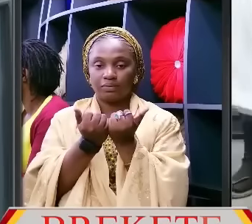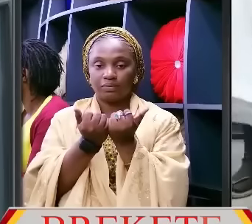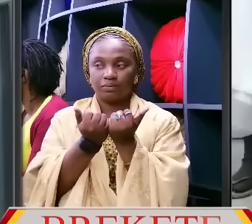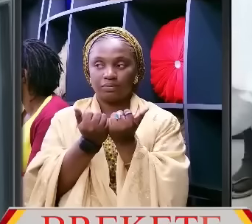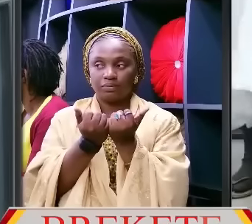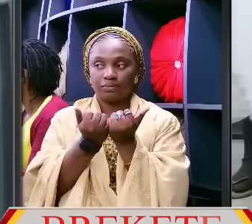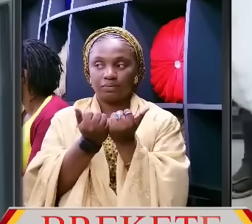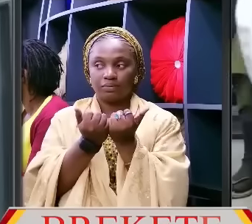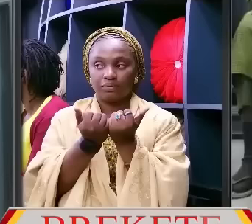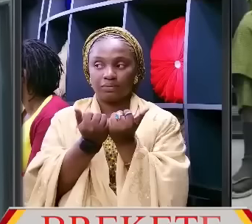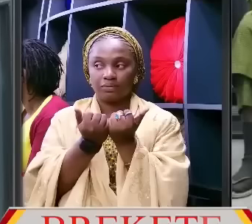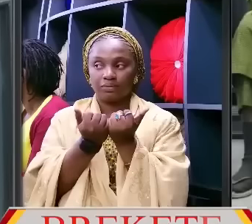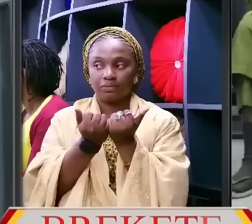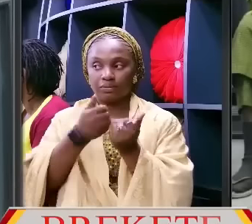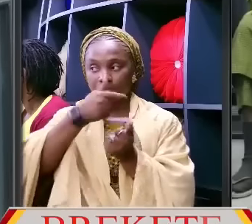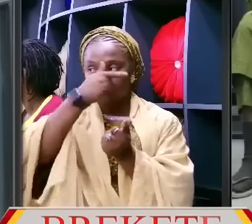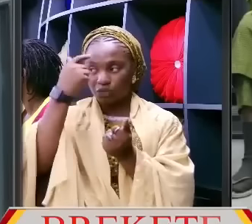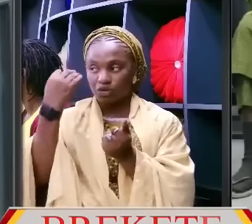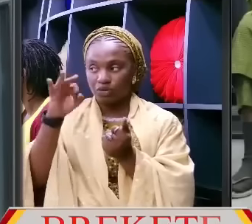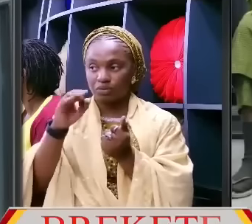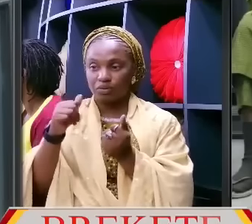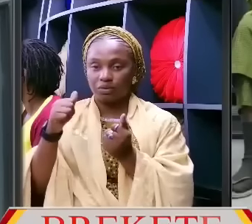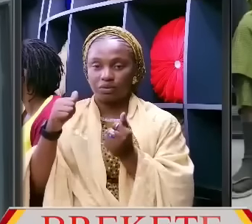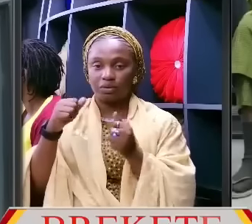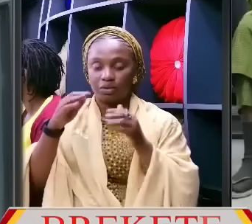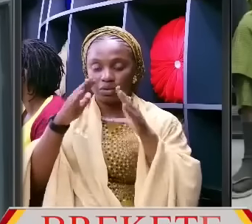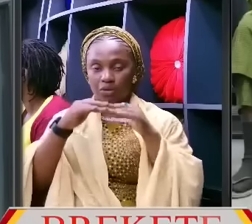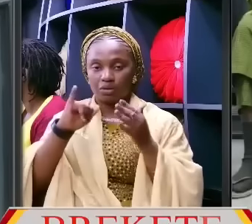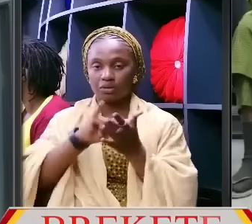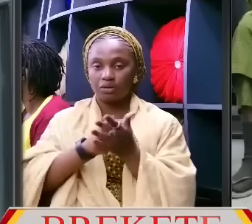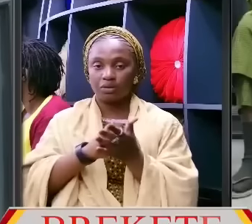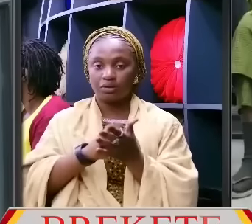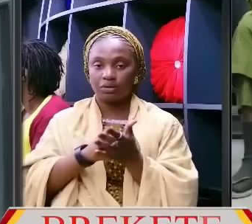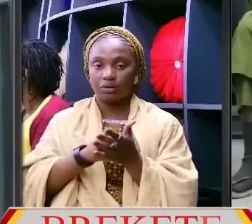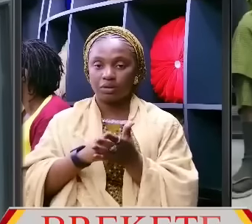Yeah, yeah. Because of a house when our father